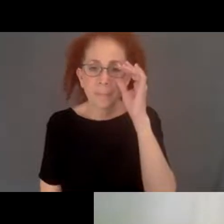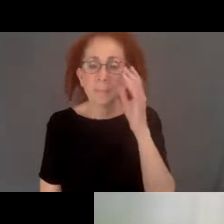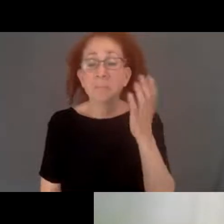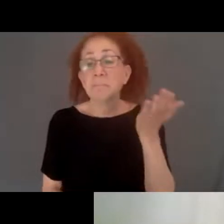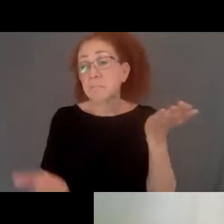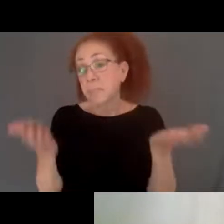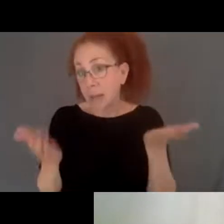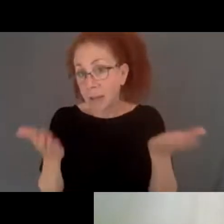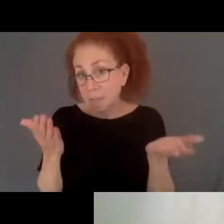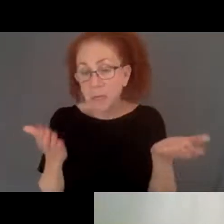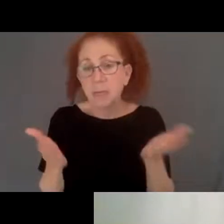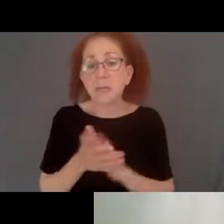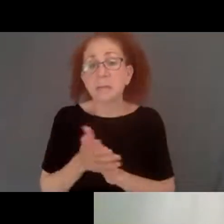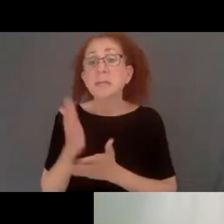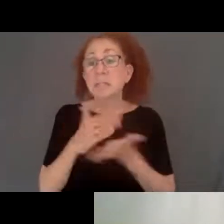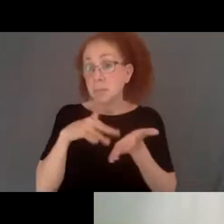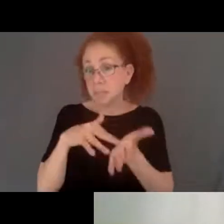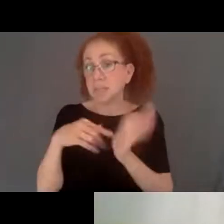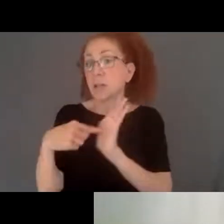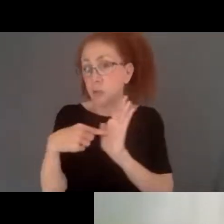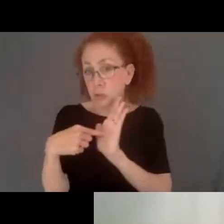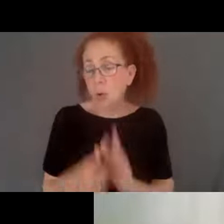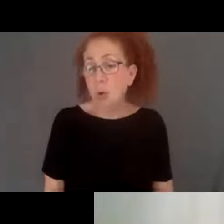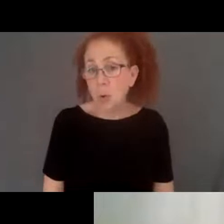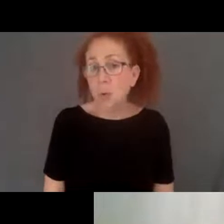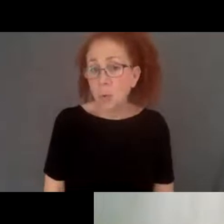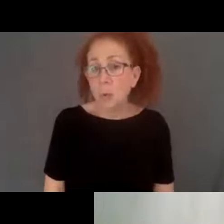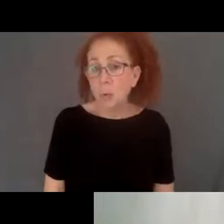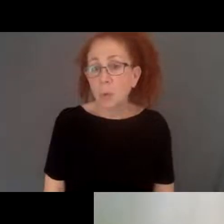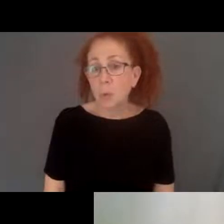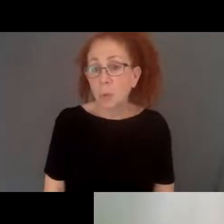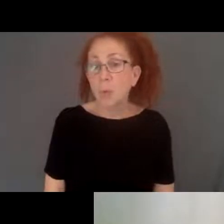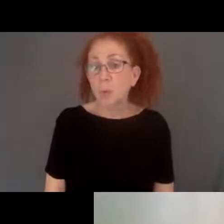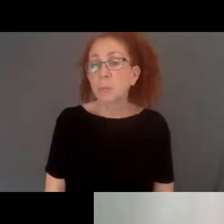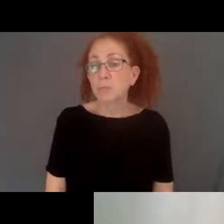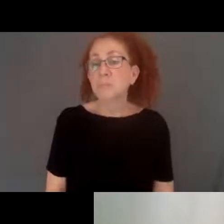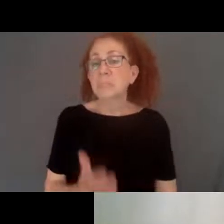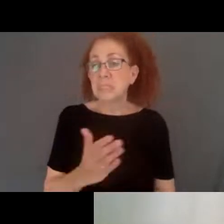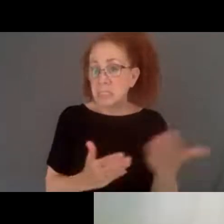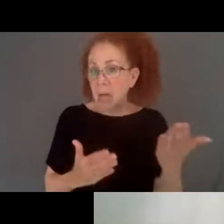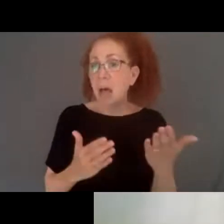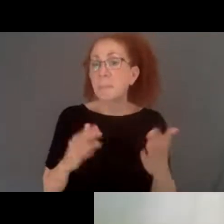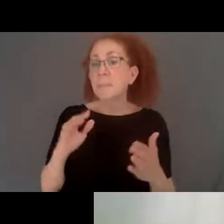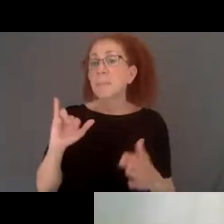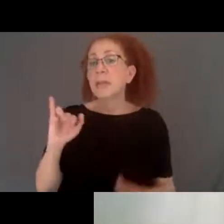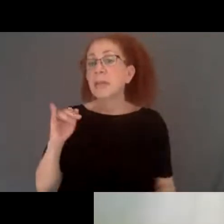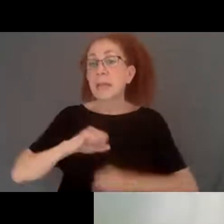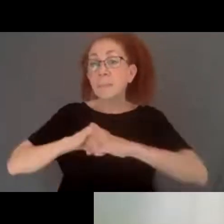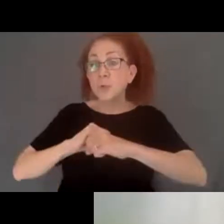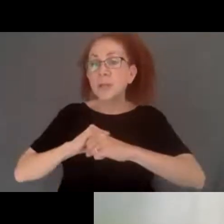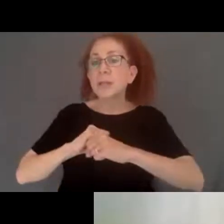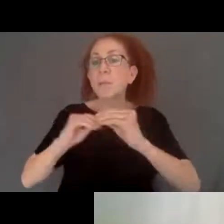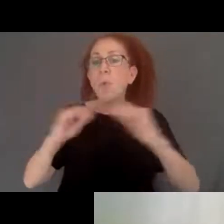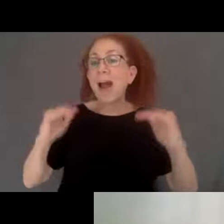possibly there's some studies that showed that some lab markers of immunity were even higher in people who